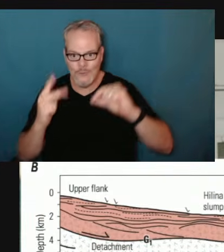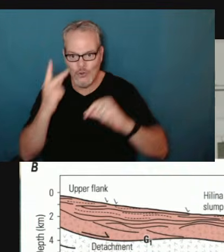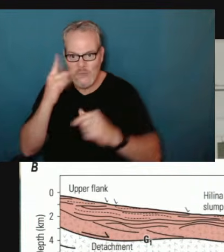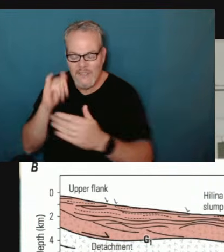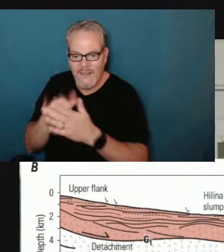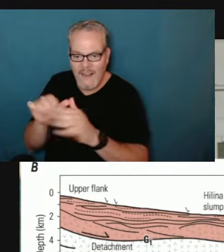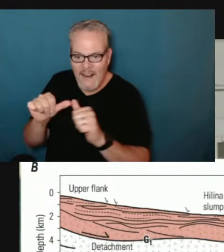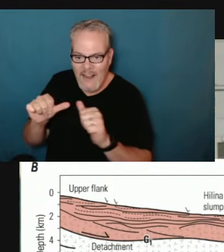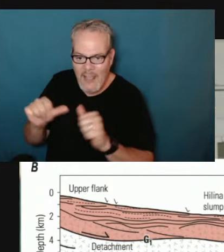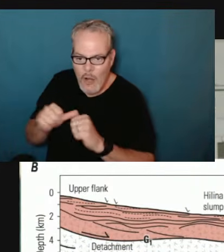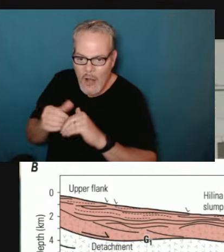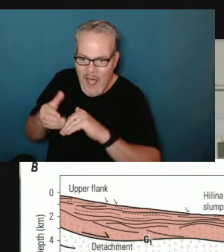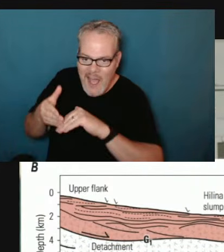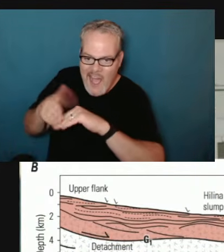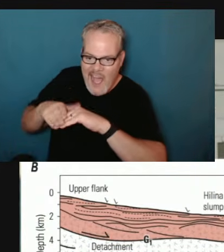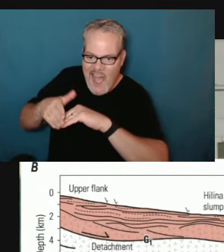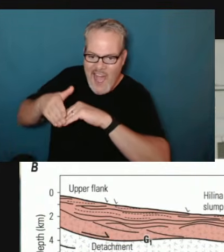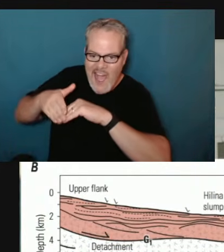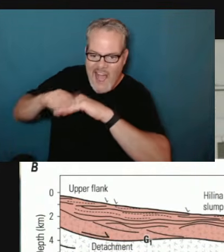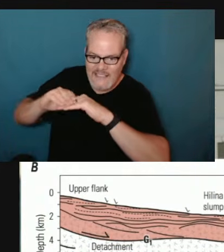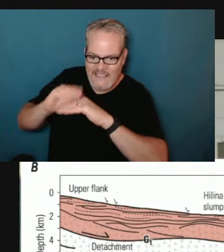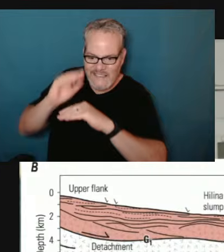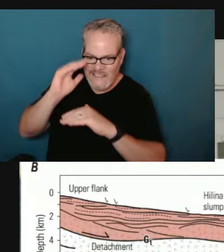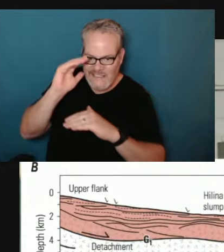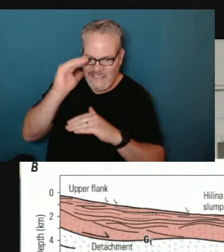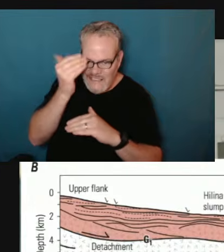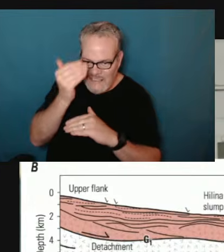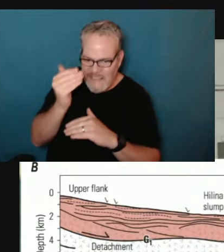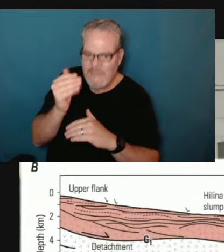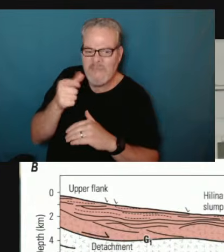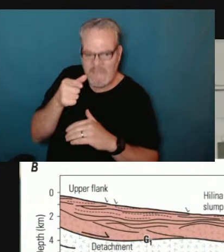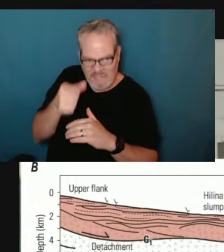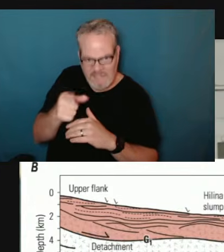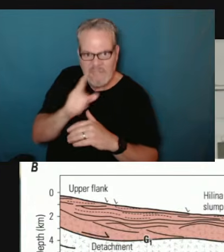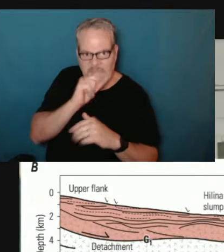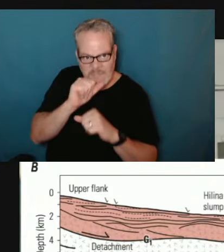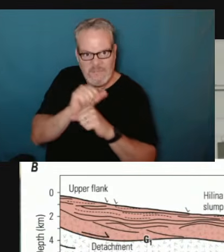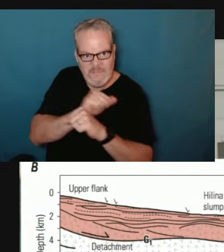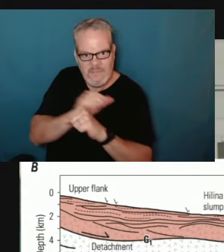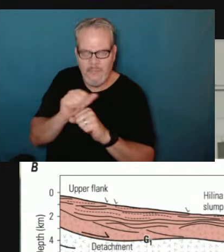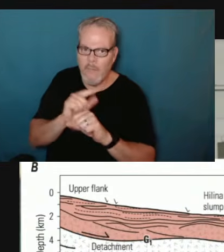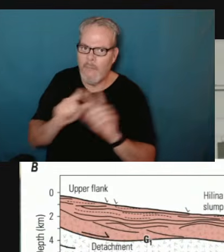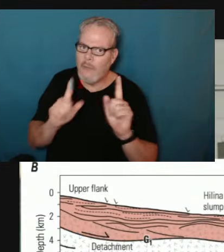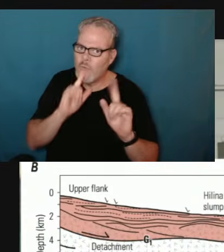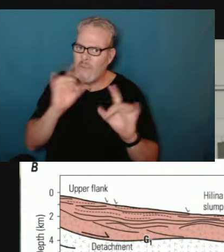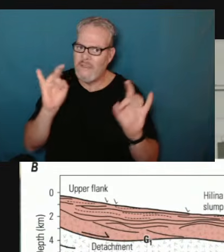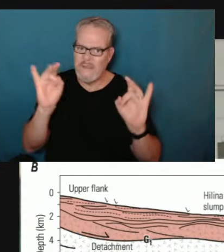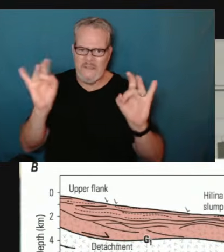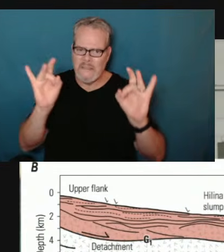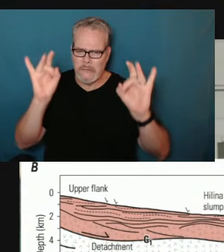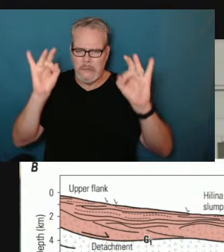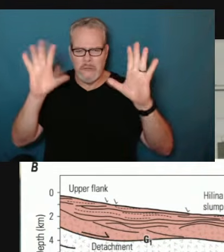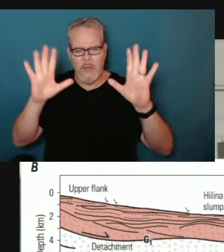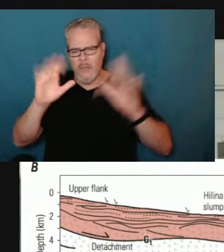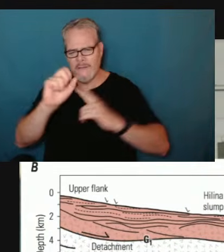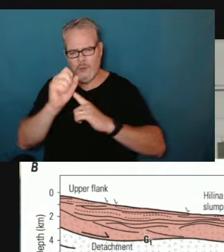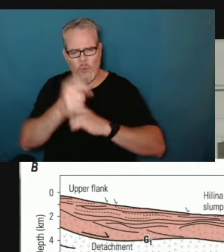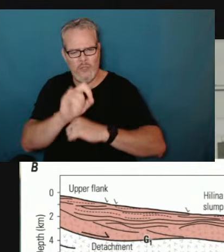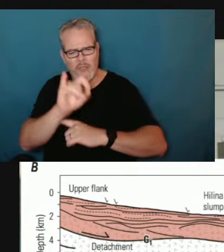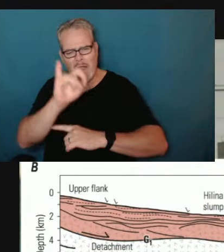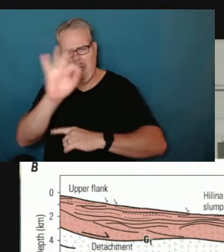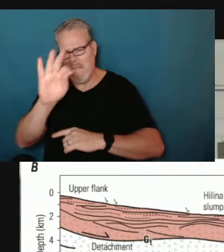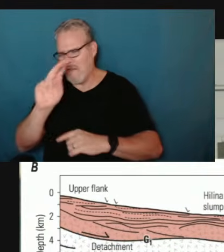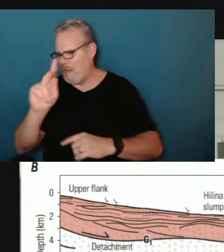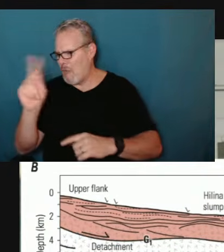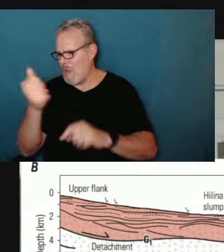almost makes a little buttress. And so rather than the catastrophic scenario of the whole half of Kilauea sliding off, what we tend